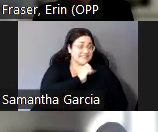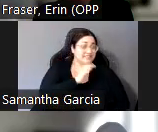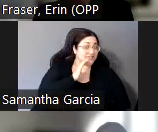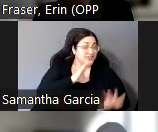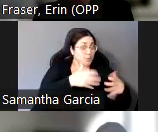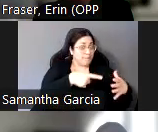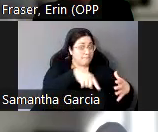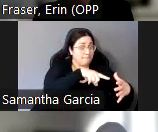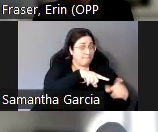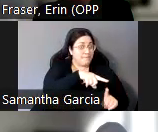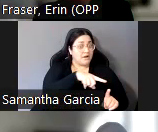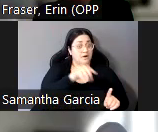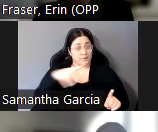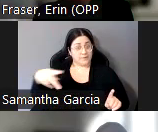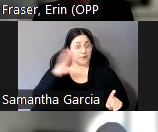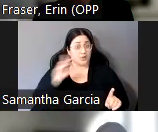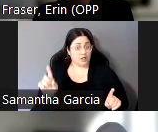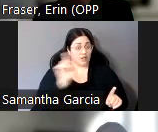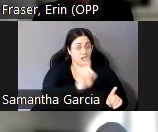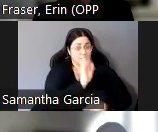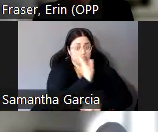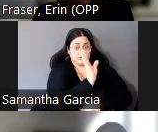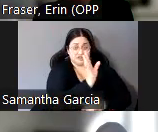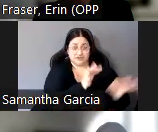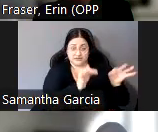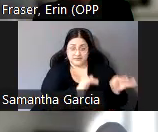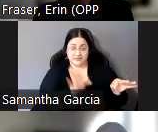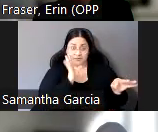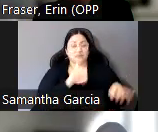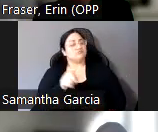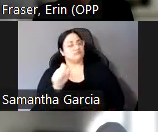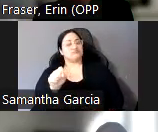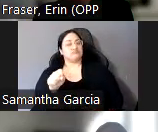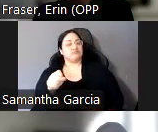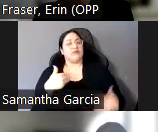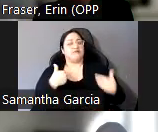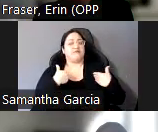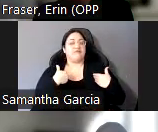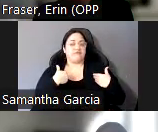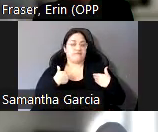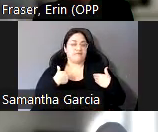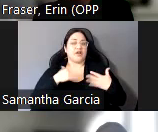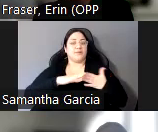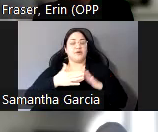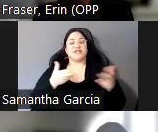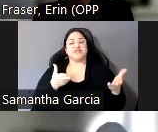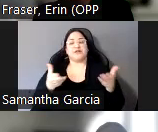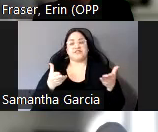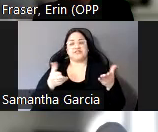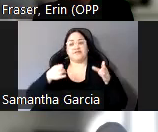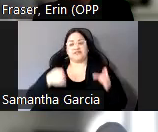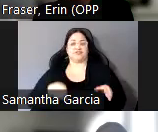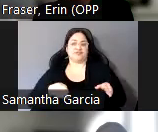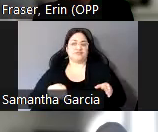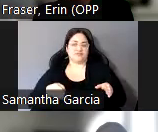OPP does that in your, so we have community services officers that are police officers that work in communities. If it's anywhere else